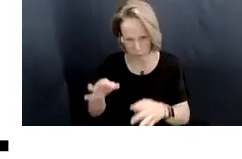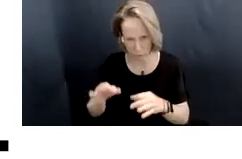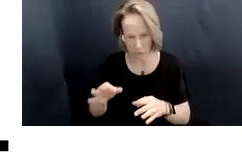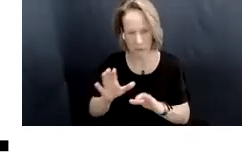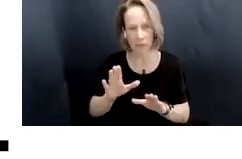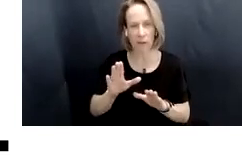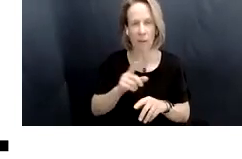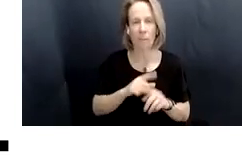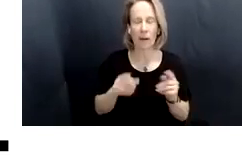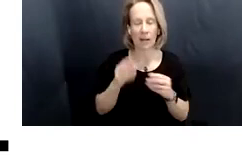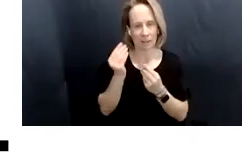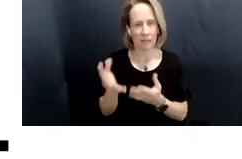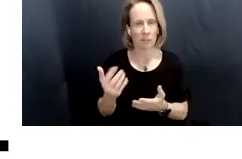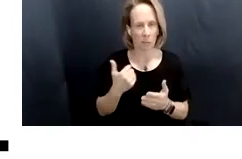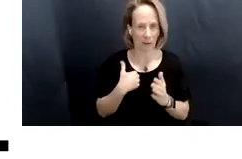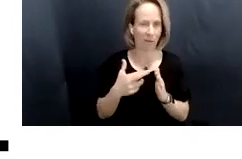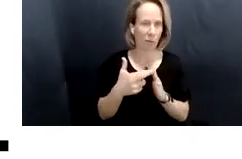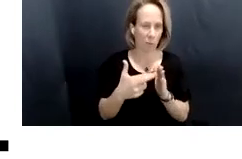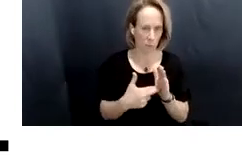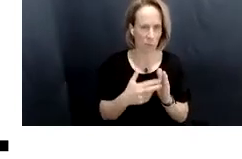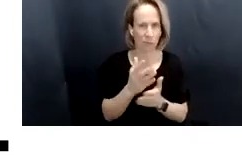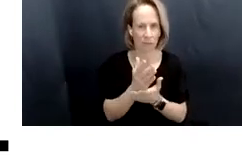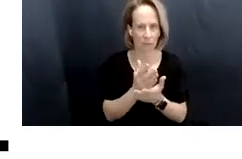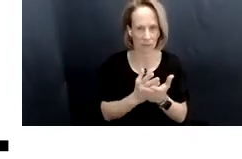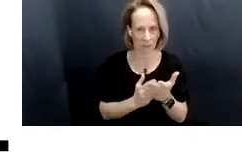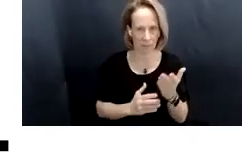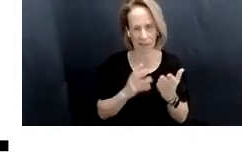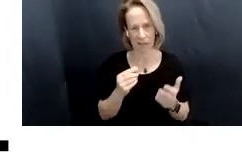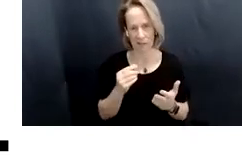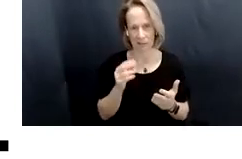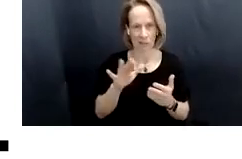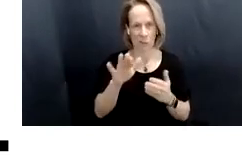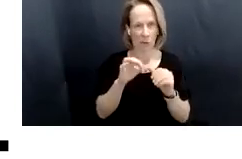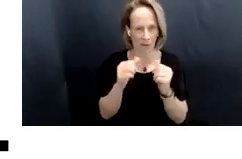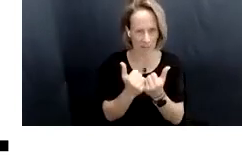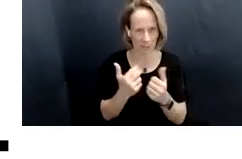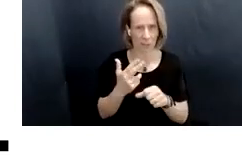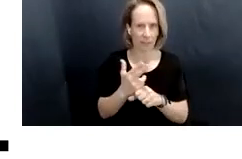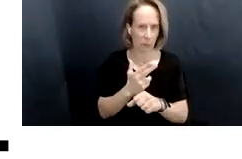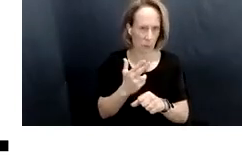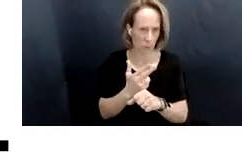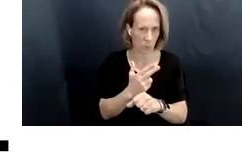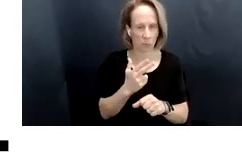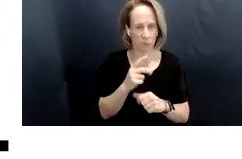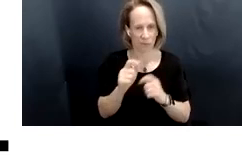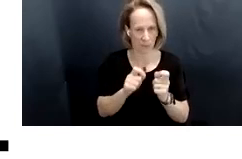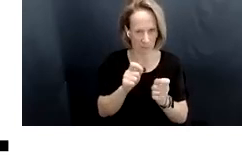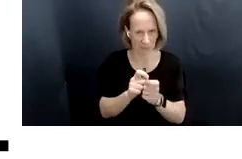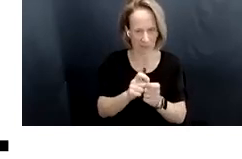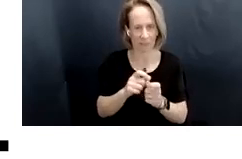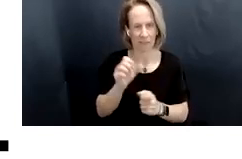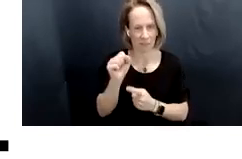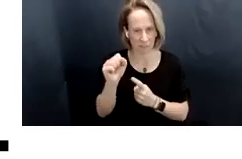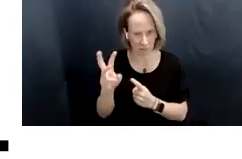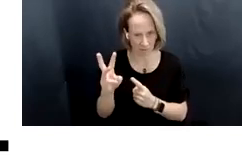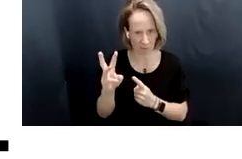certain protocols, policies, and platforms that you've already vetted in order to continue offering them the